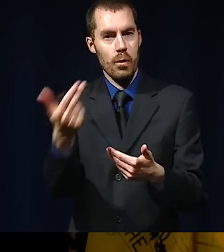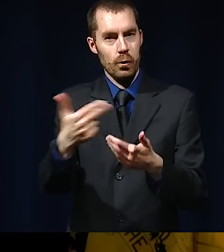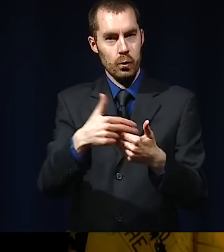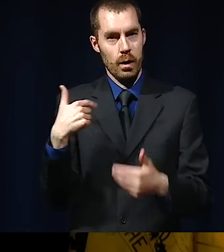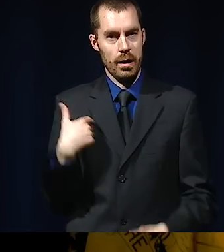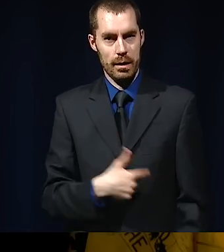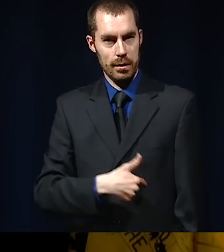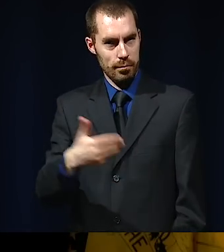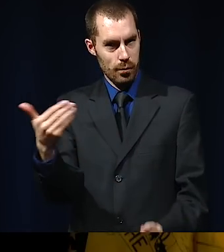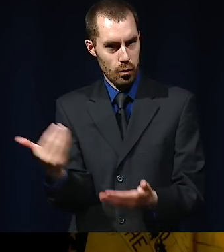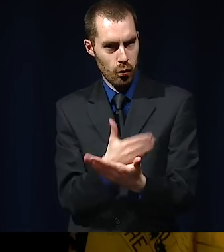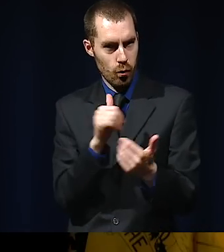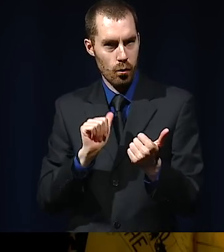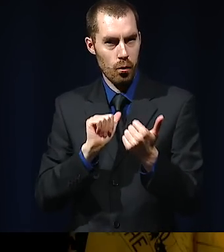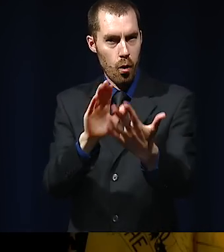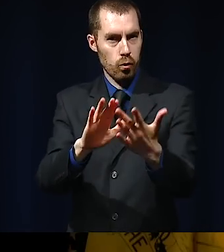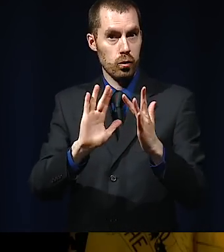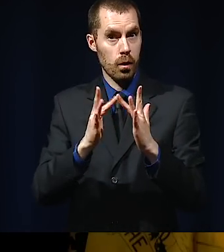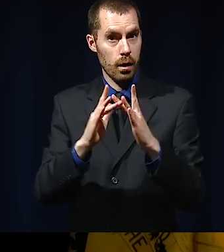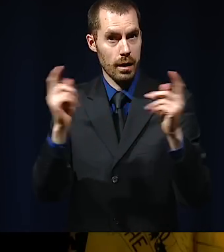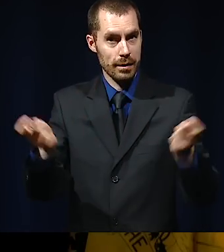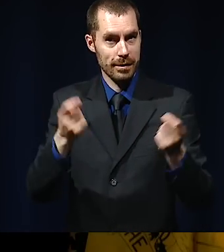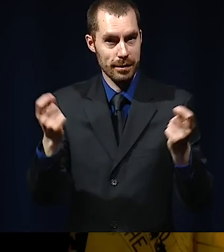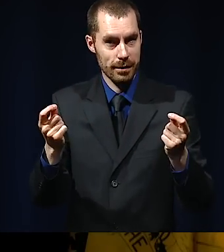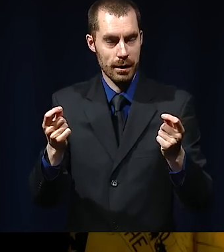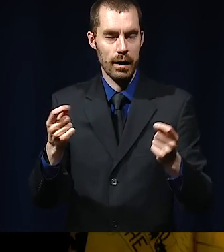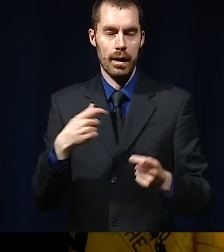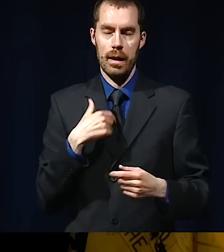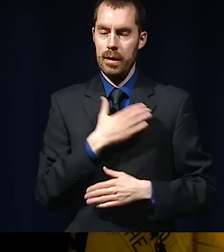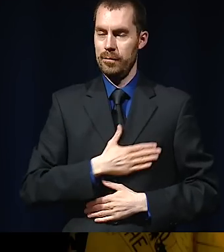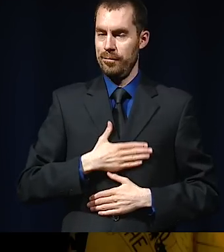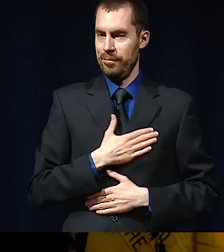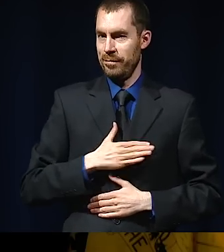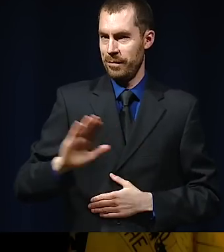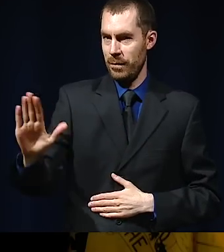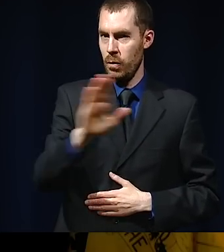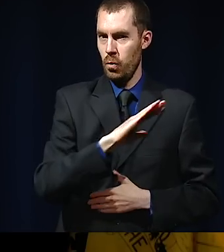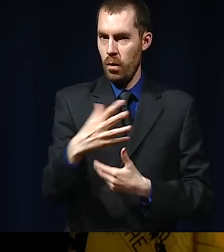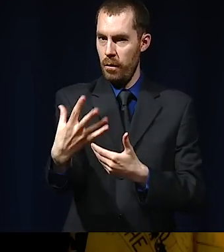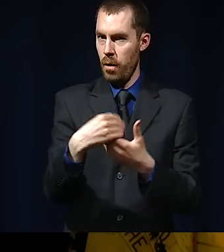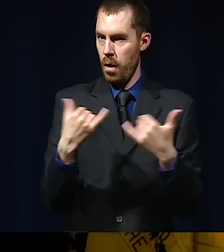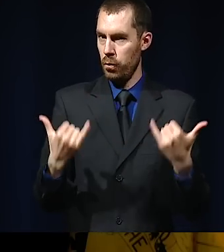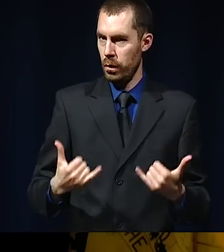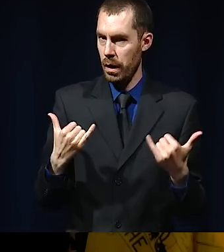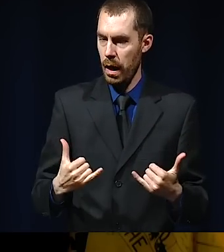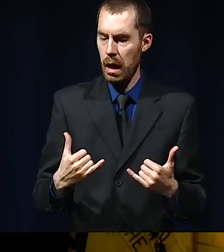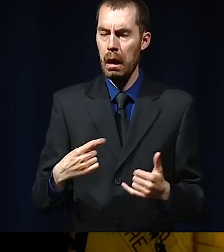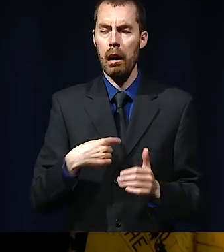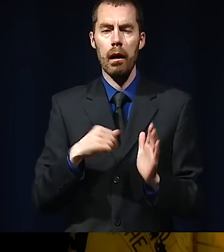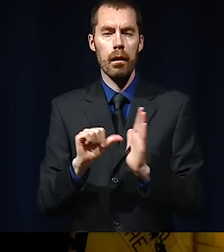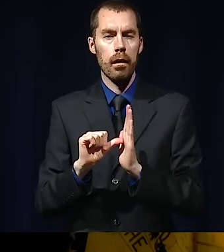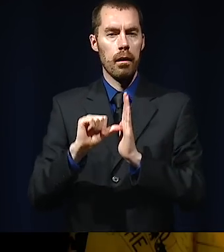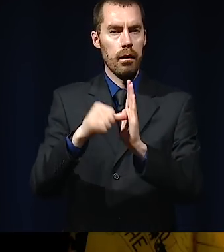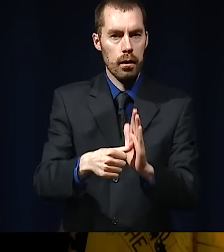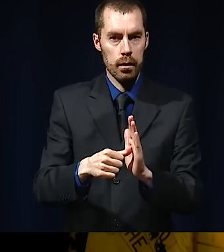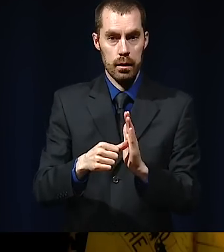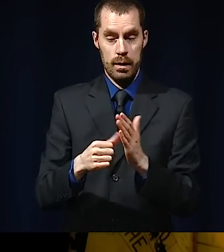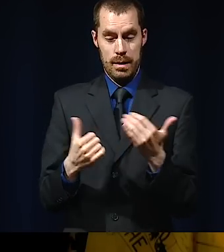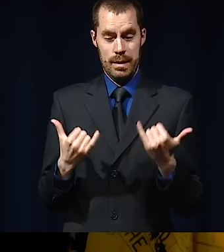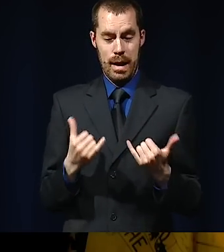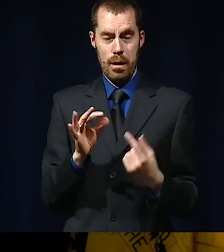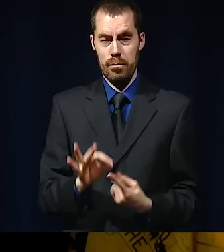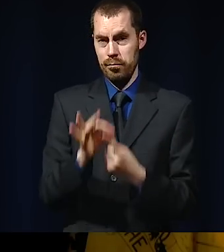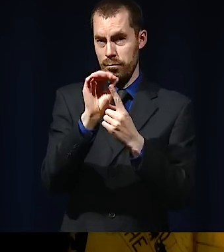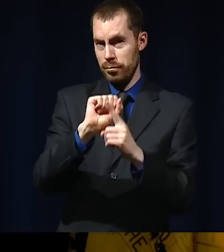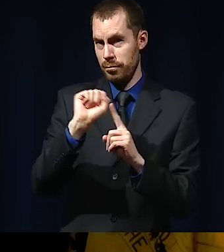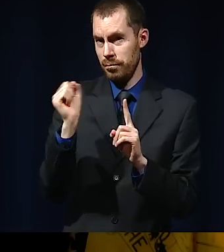new groundbreaking format. I truly appreciate your participation today, and I want to underscore that nothing about our current